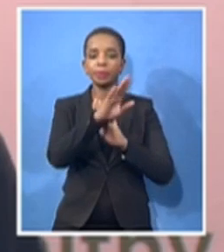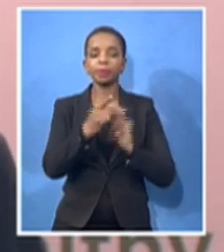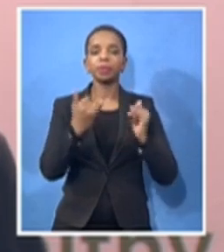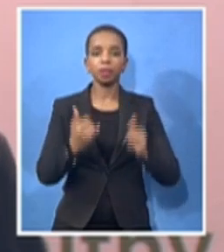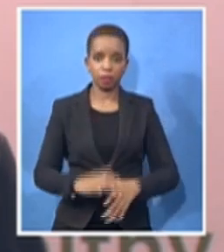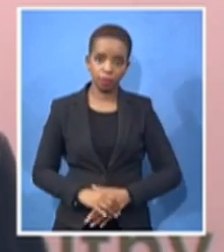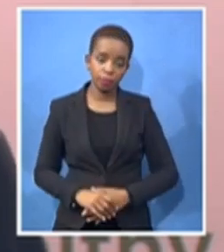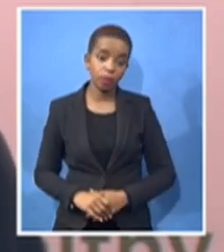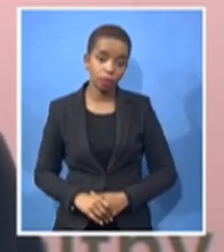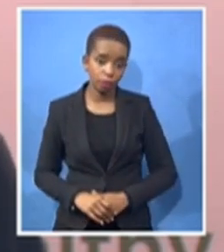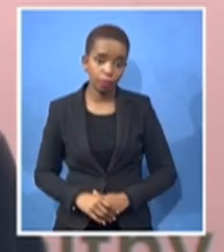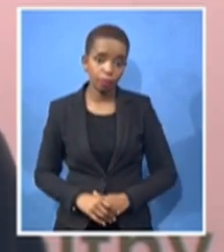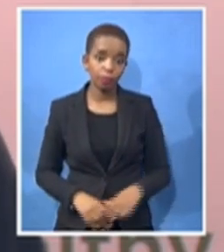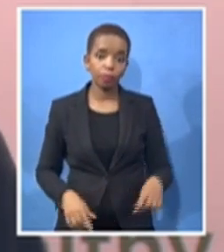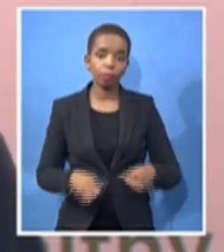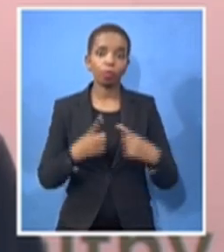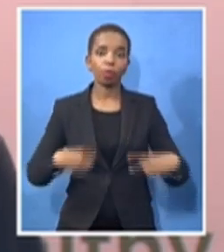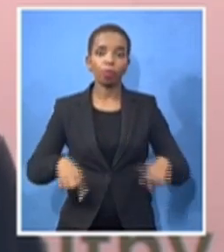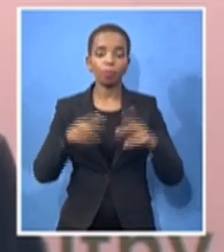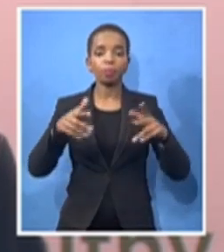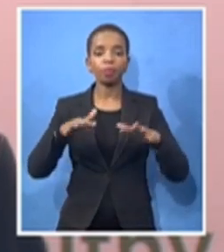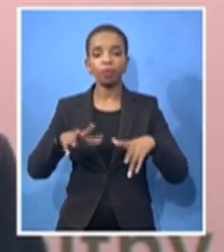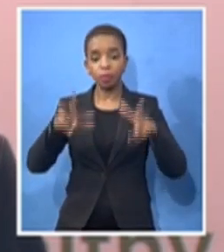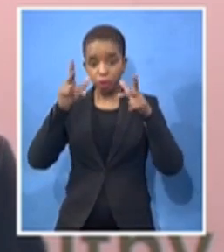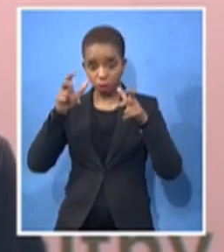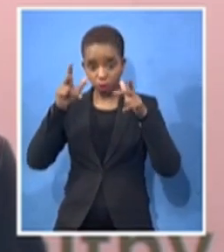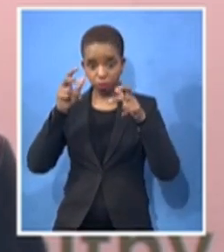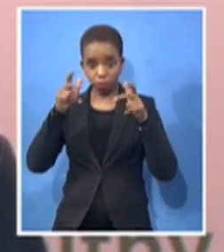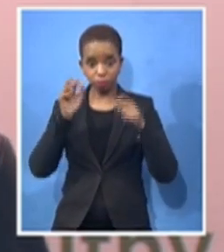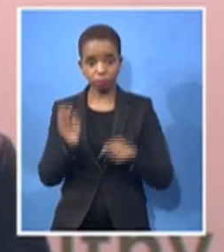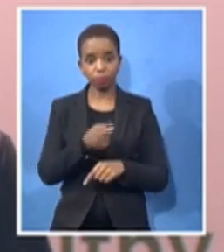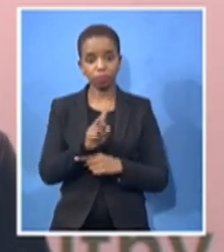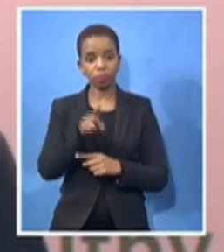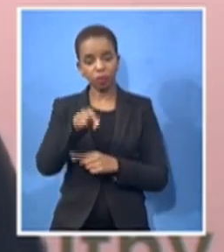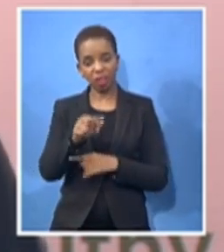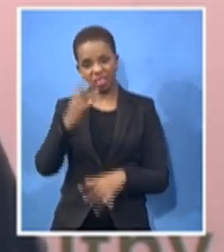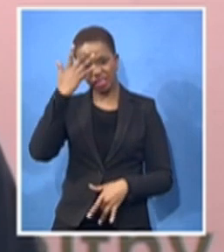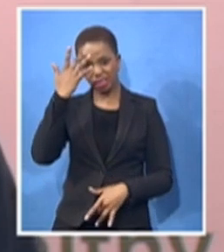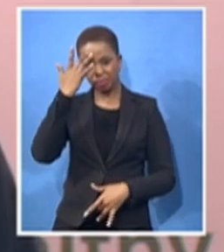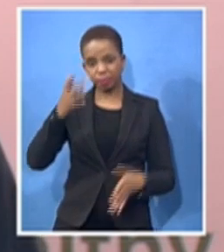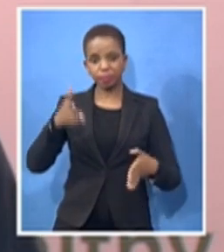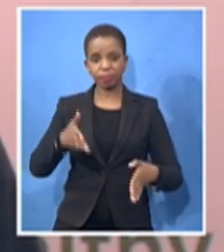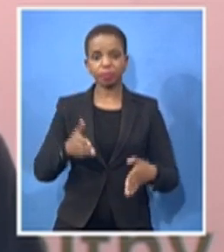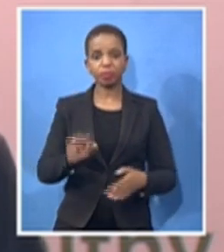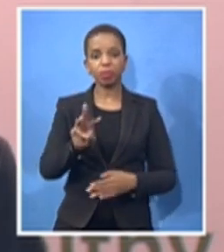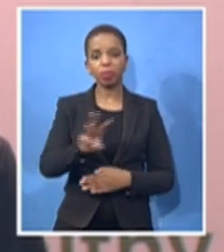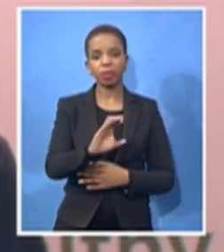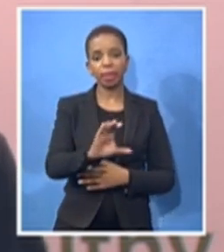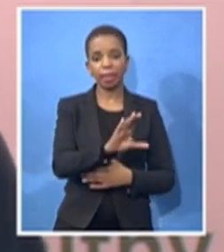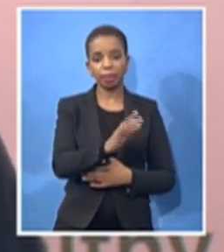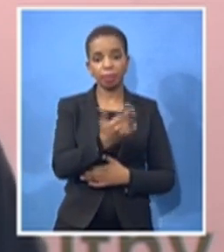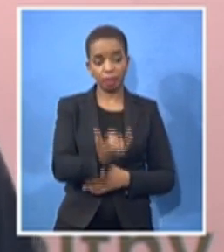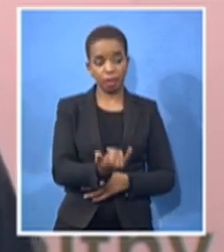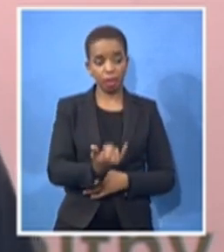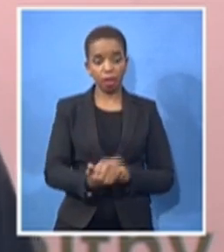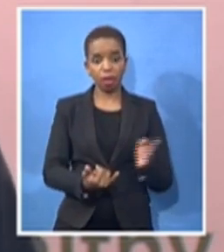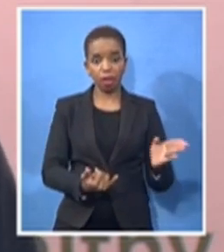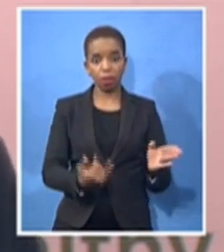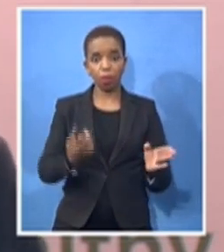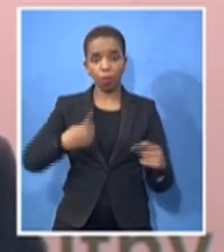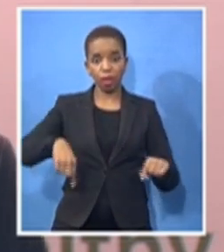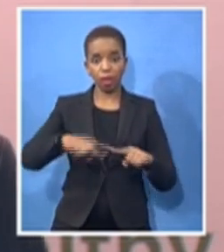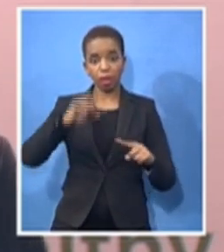nature of this pandemic in our Western Cape province currently, and as we see the numbers rising in Gauteng,